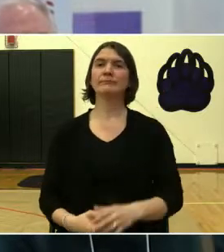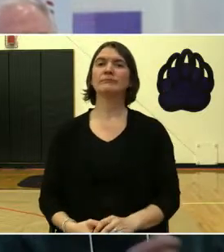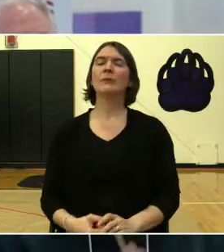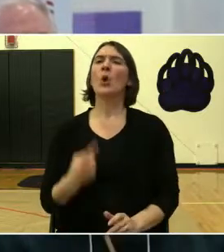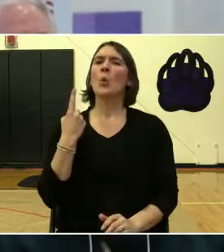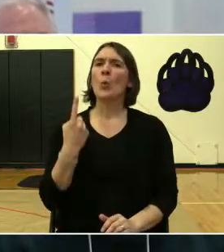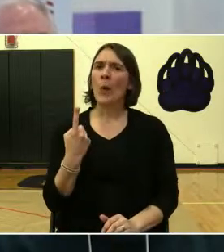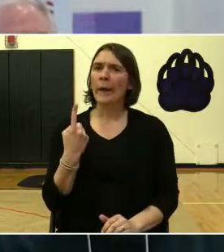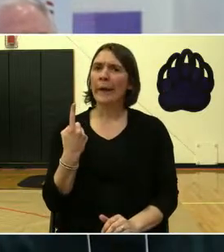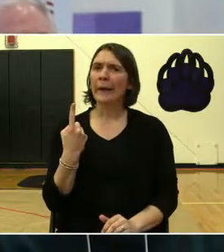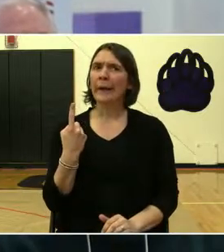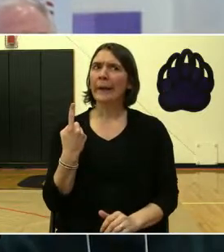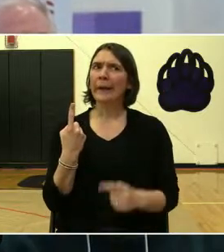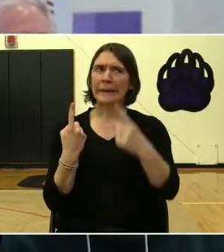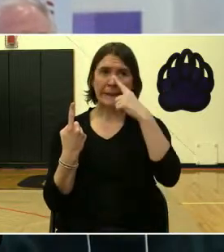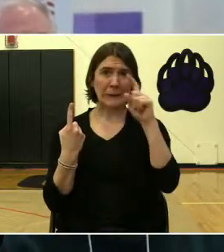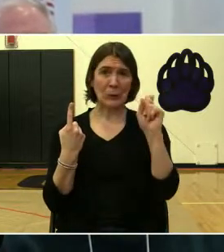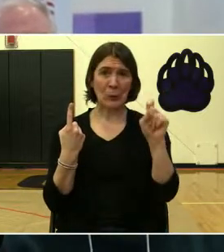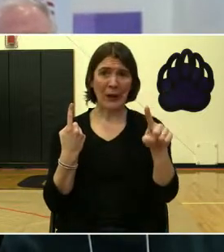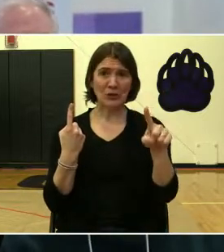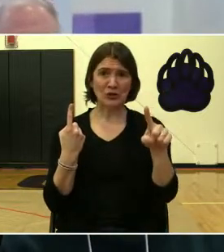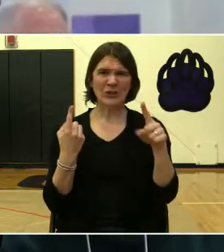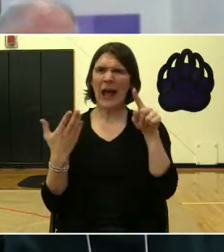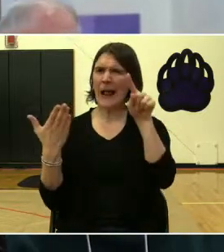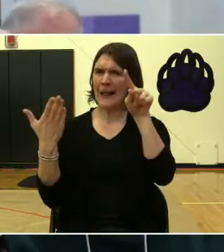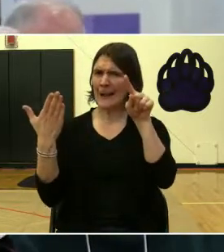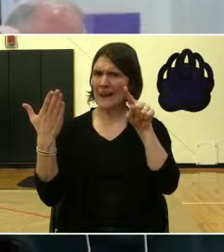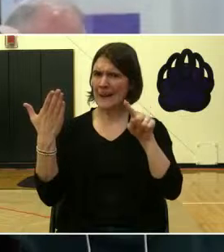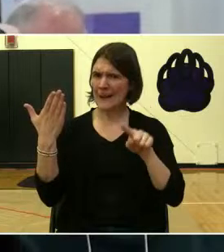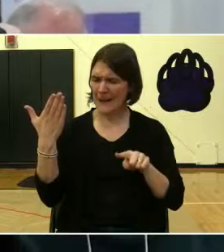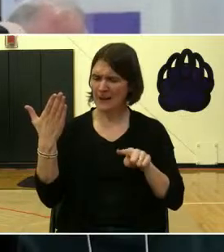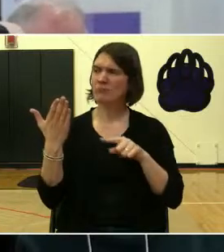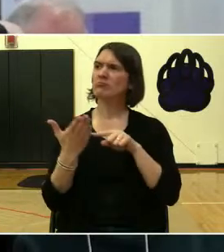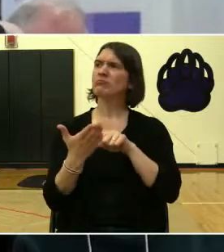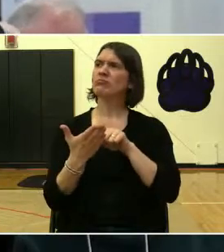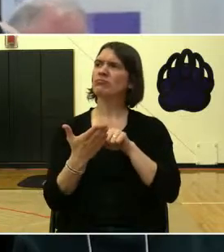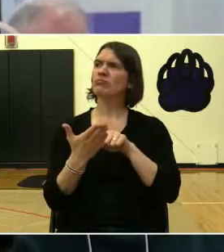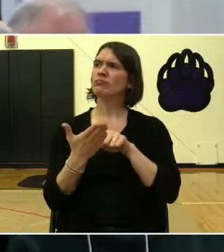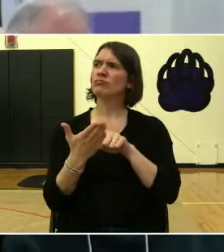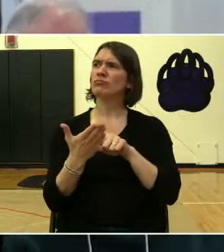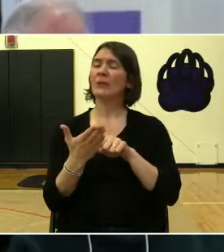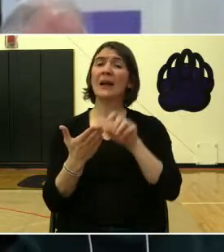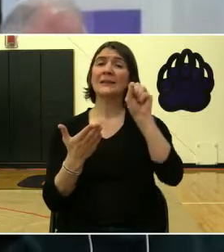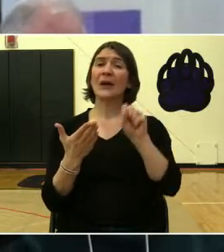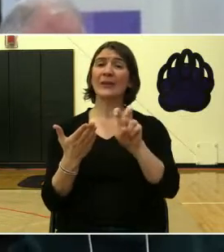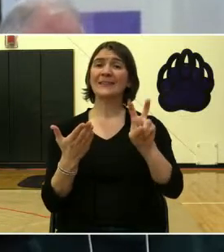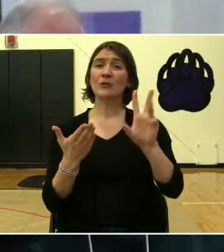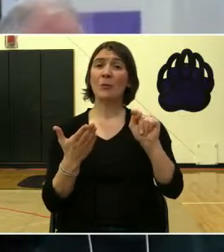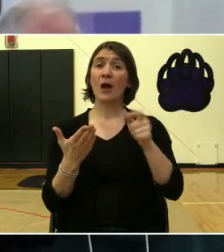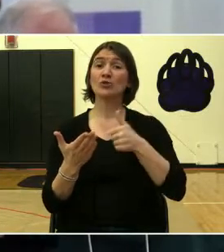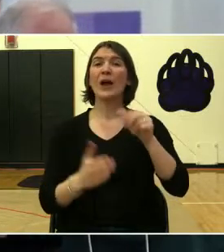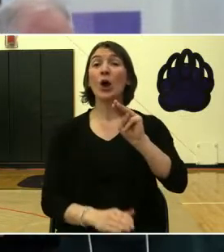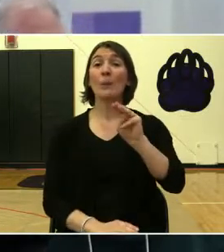just one quick question I have I noticed that uh the southeast Vermont Transit mover is